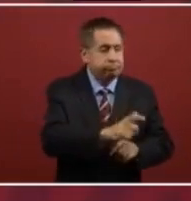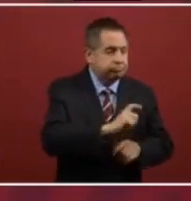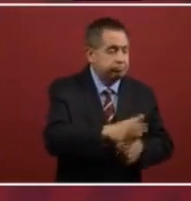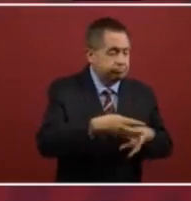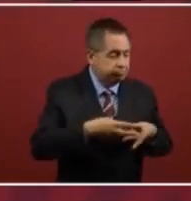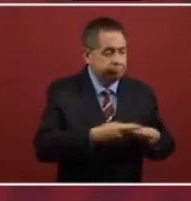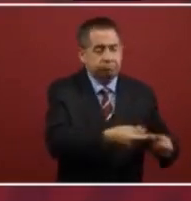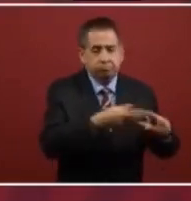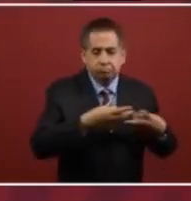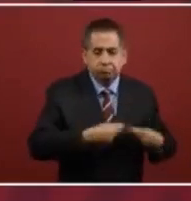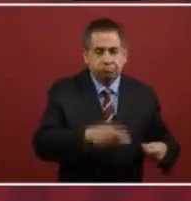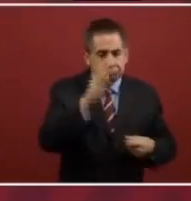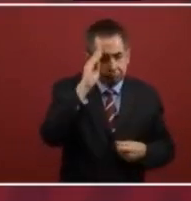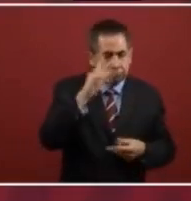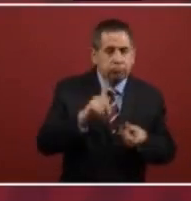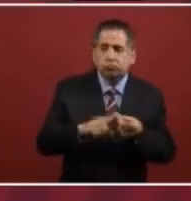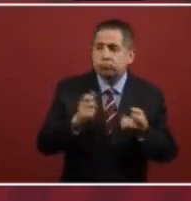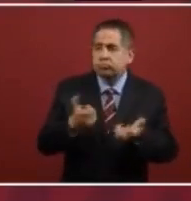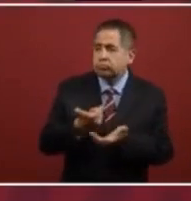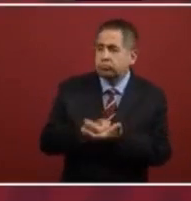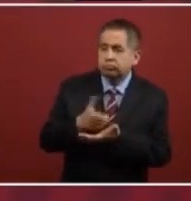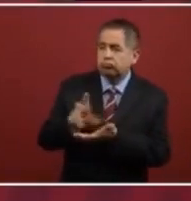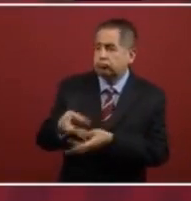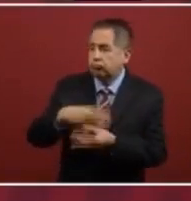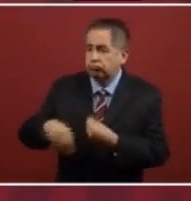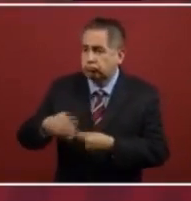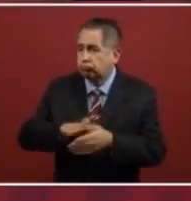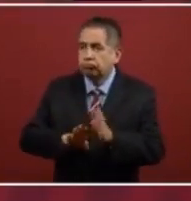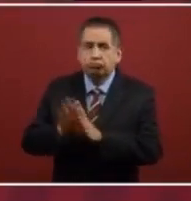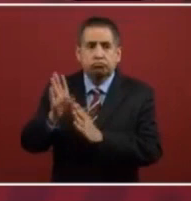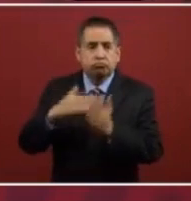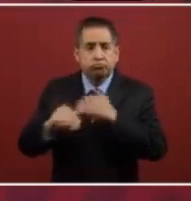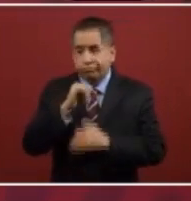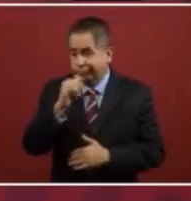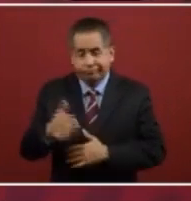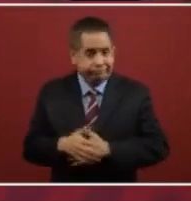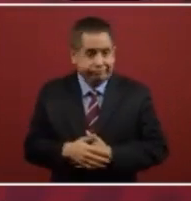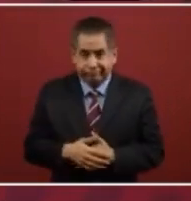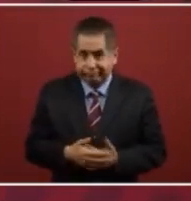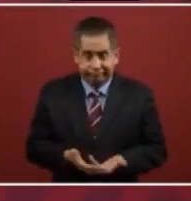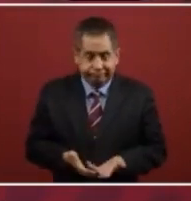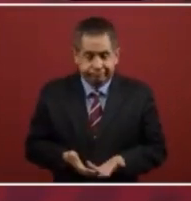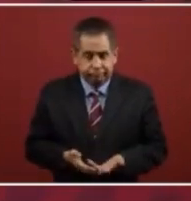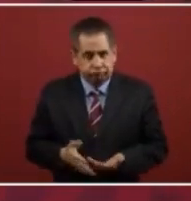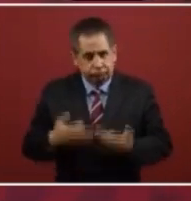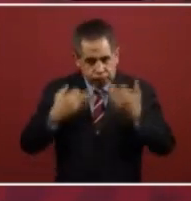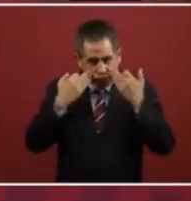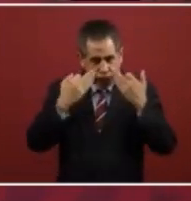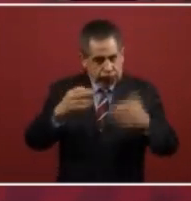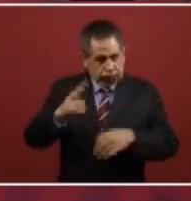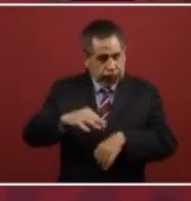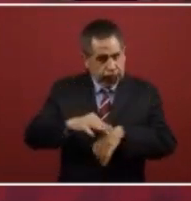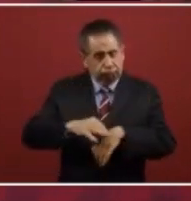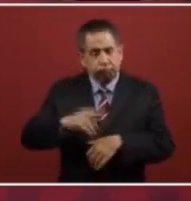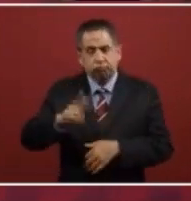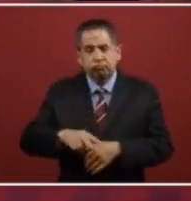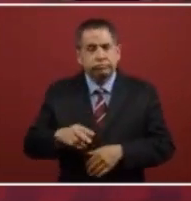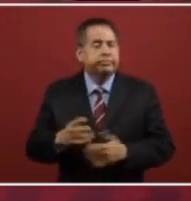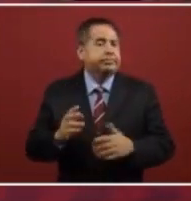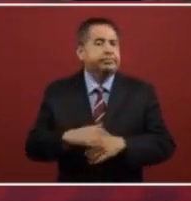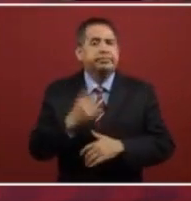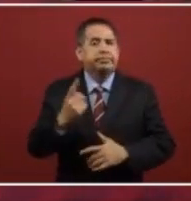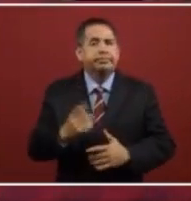the government's operation. Yo lo estoy viendo ahora. Now I'm looking at Además, it, lo digo porque and I say it